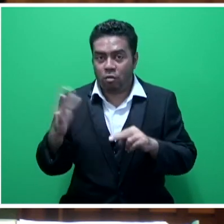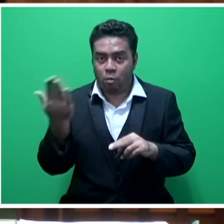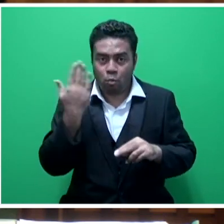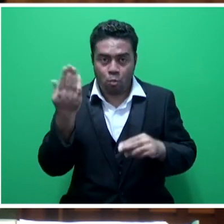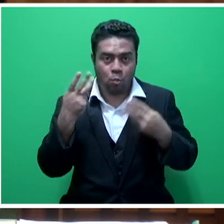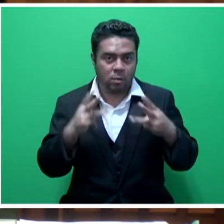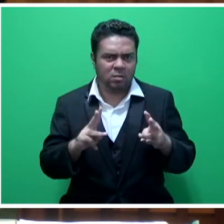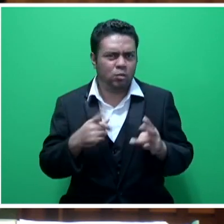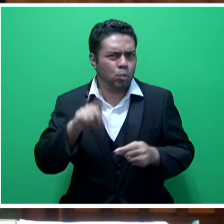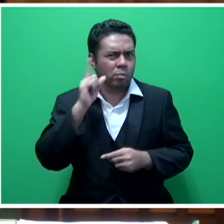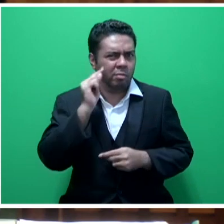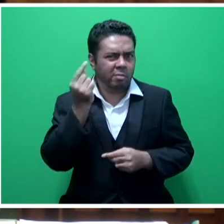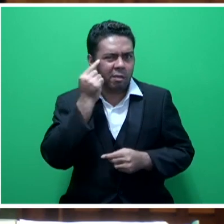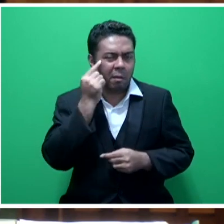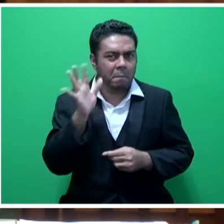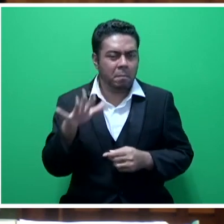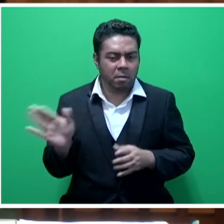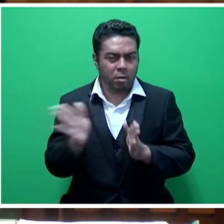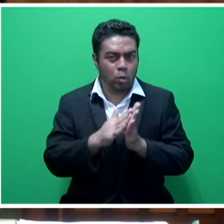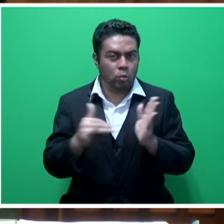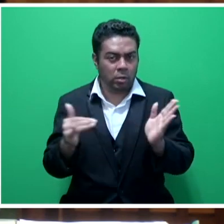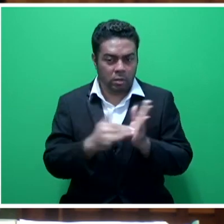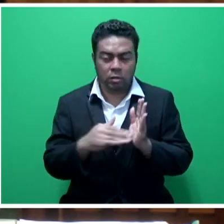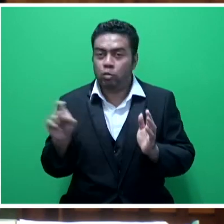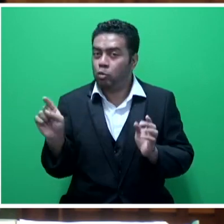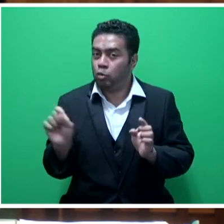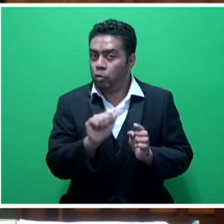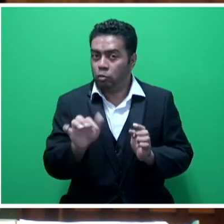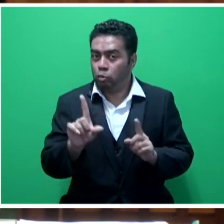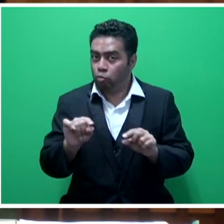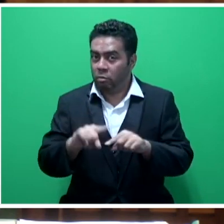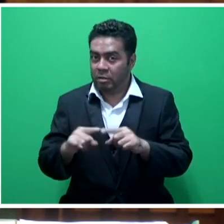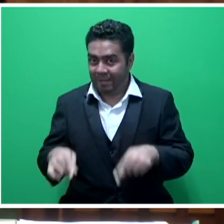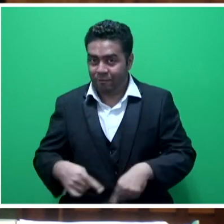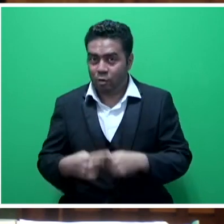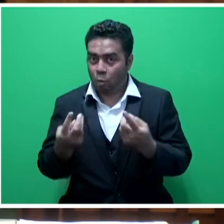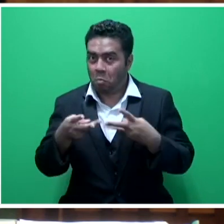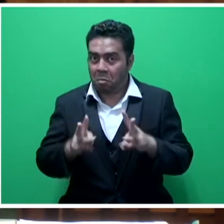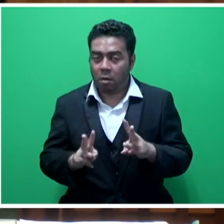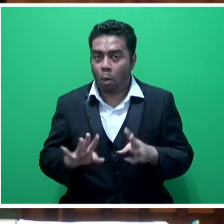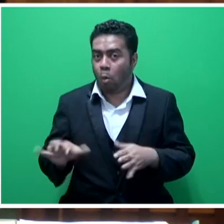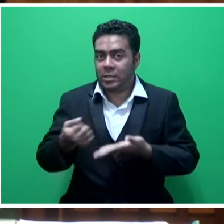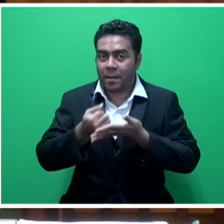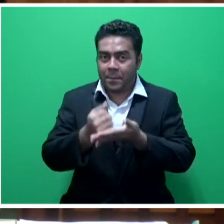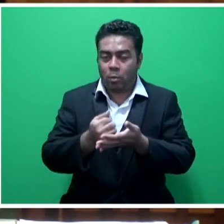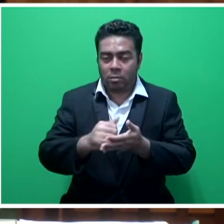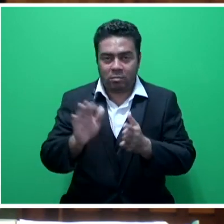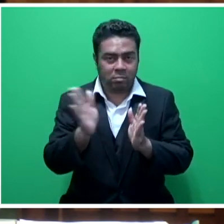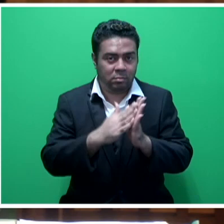you seriously think that Kiwis should be handling things differently? Or is supporting a national carrier only a problem when Fiji does